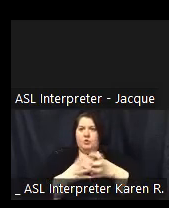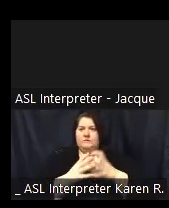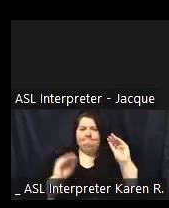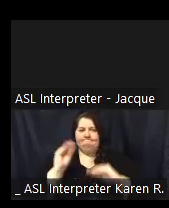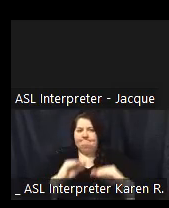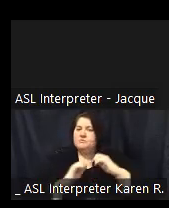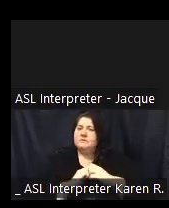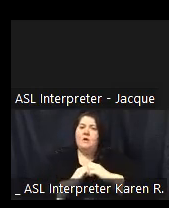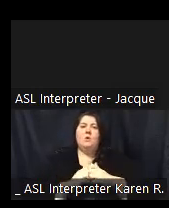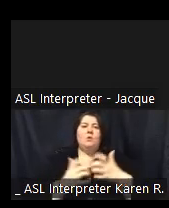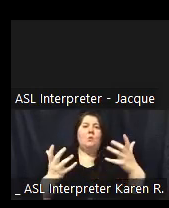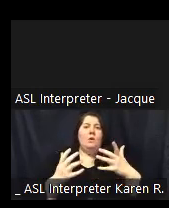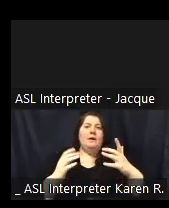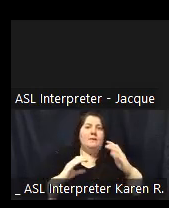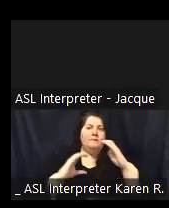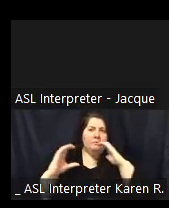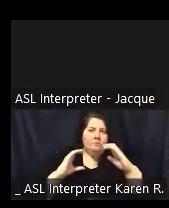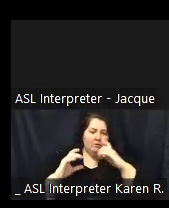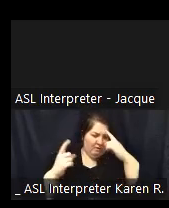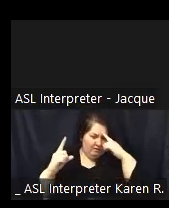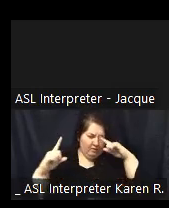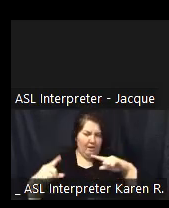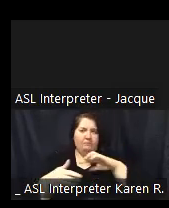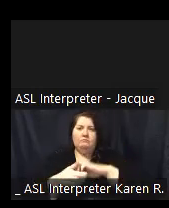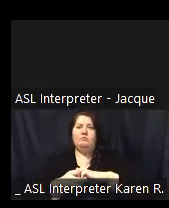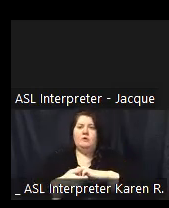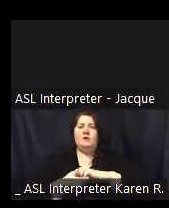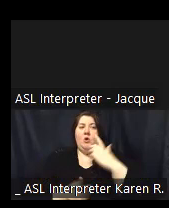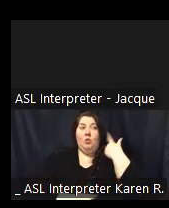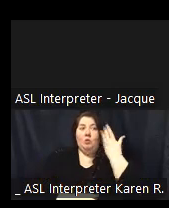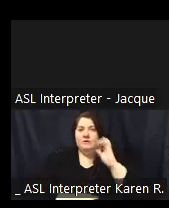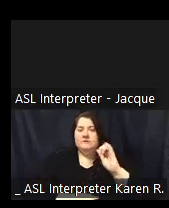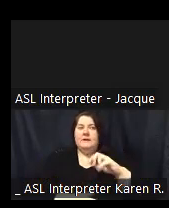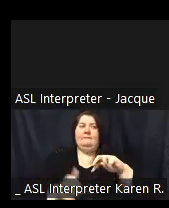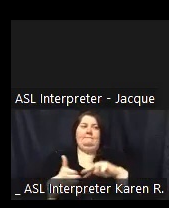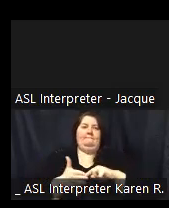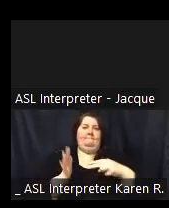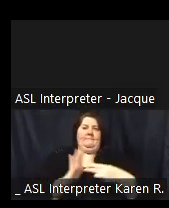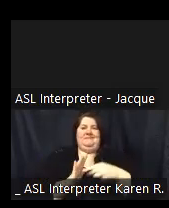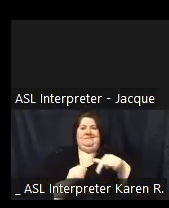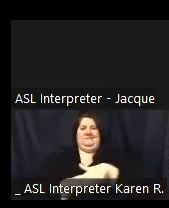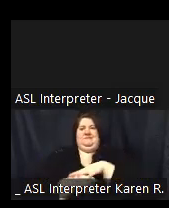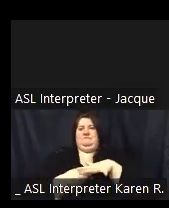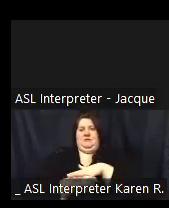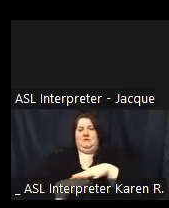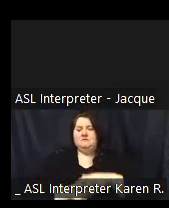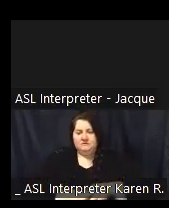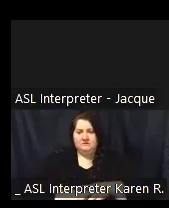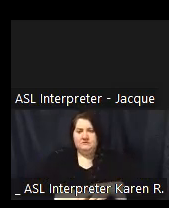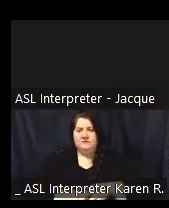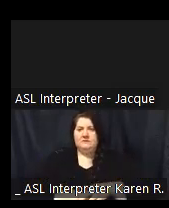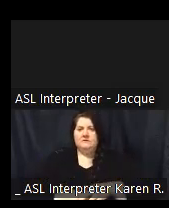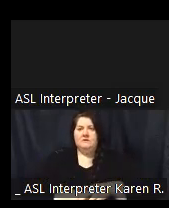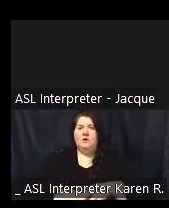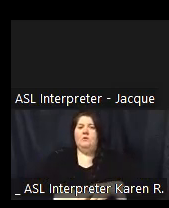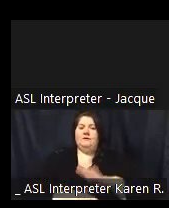what communication and collaboration looks like and means in this space. So we're wanting to center family